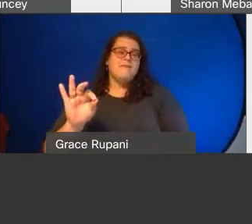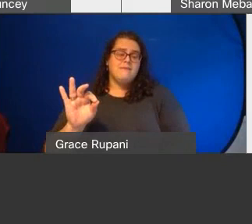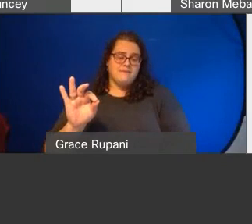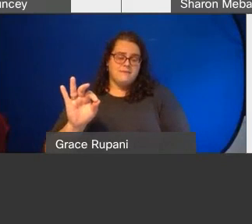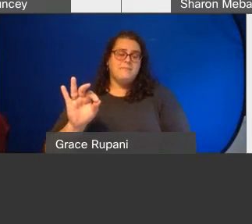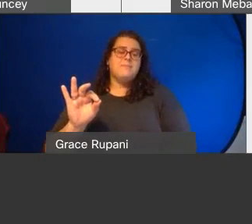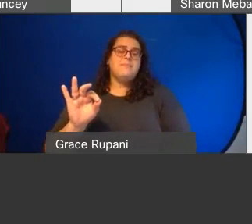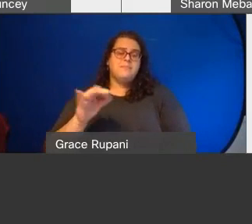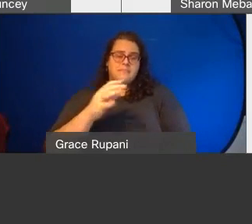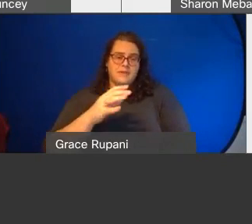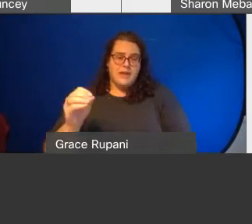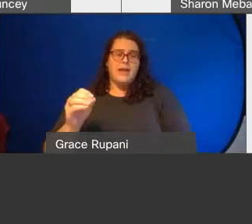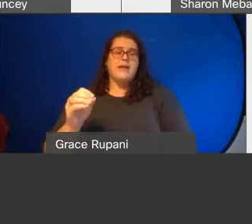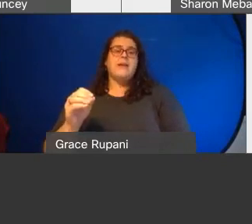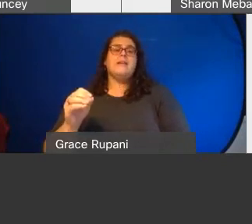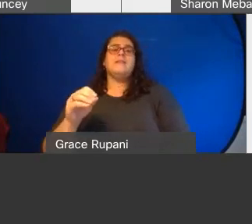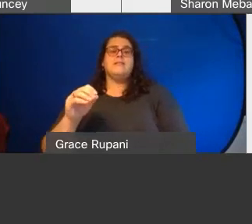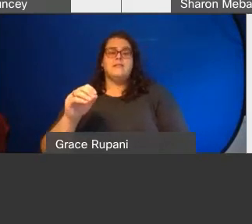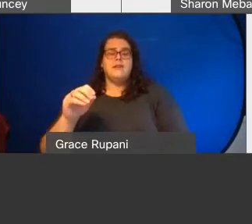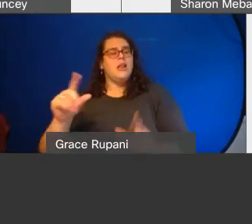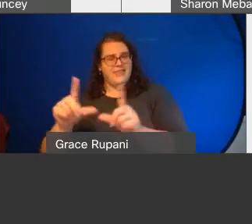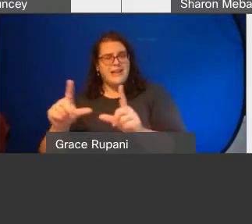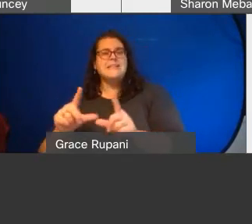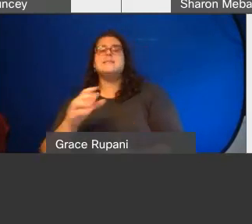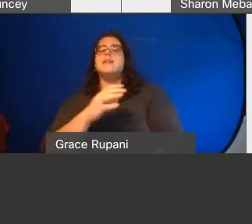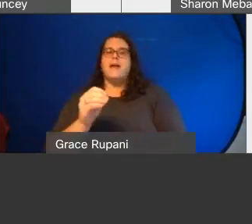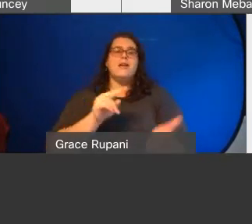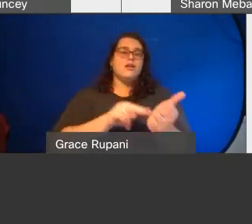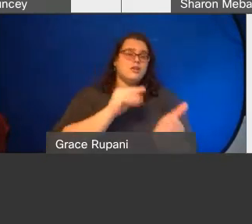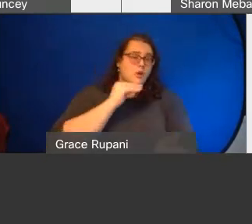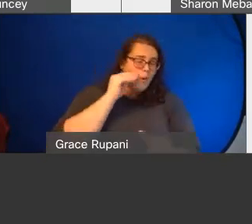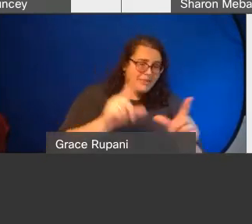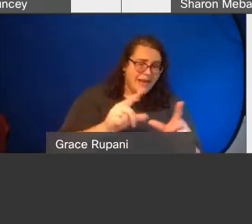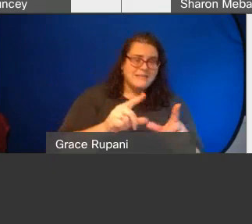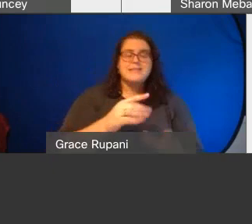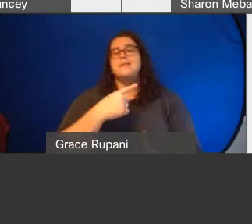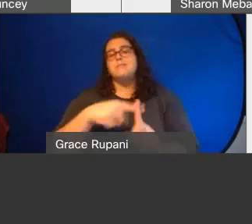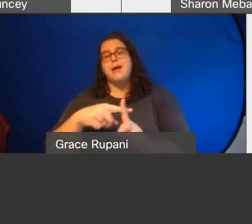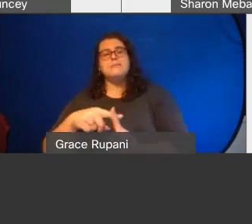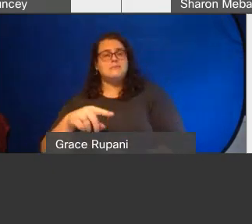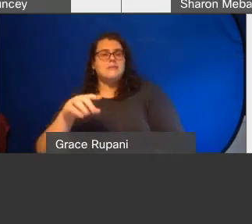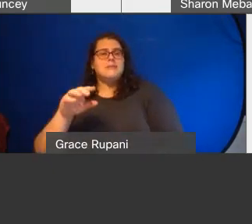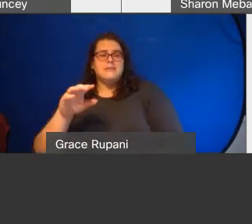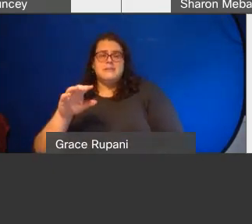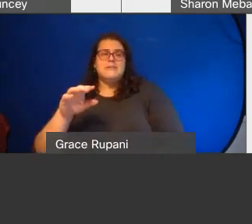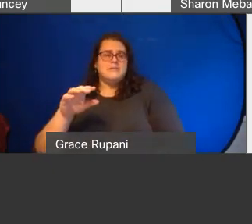residential habilitations are licensed, as well as the nursing homes are licensed. Are you saying that any type